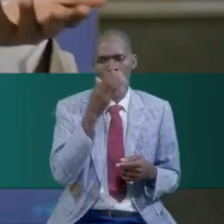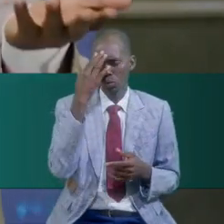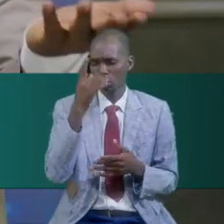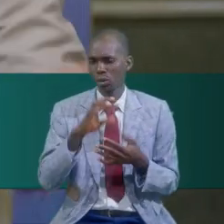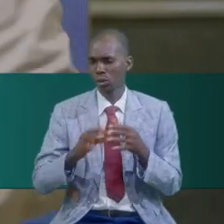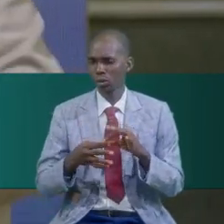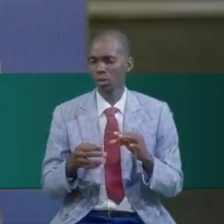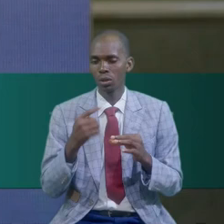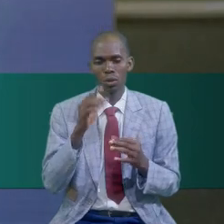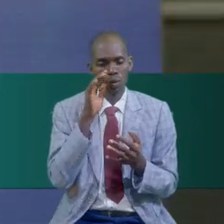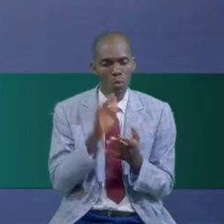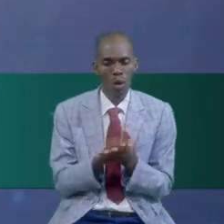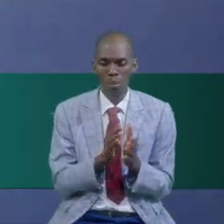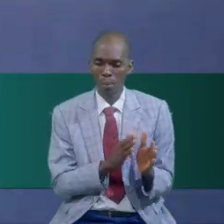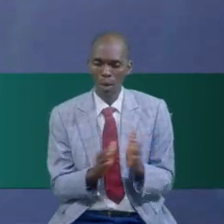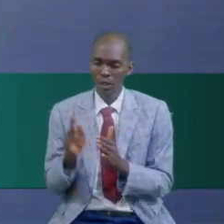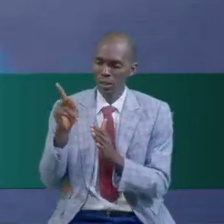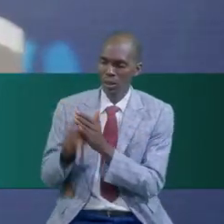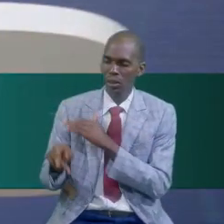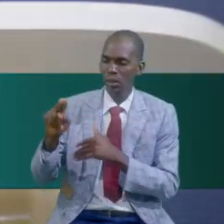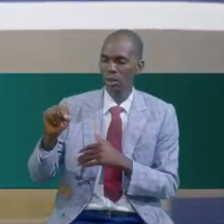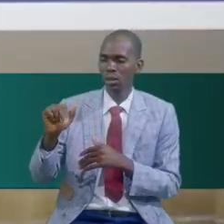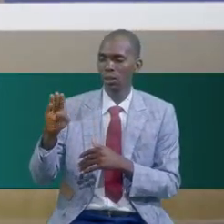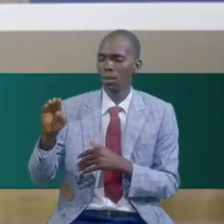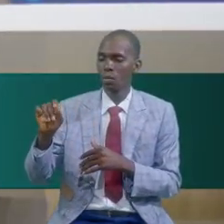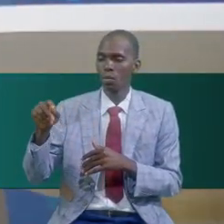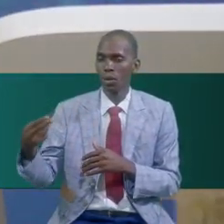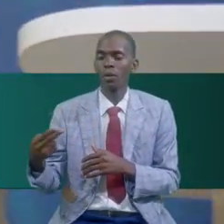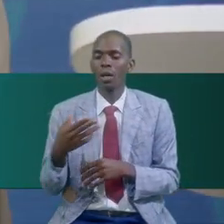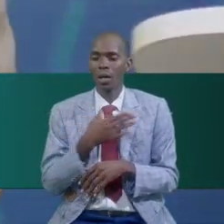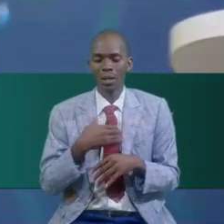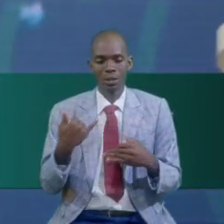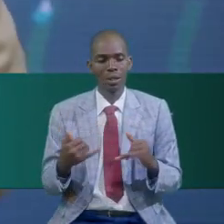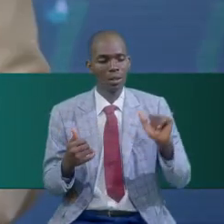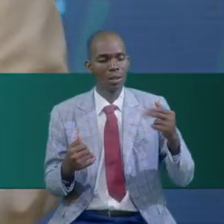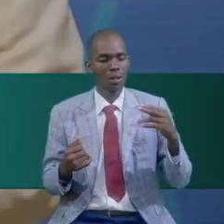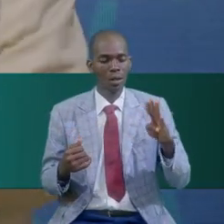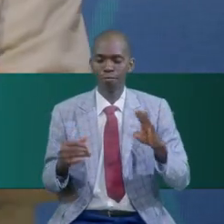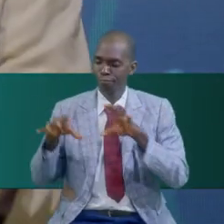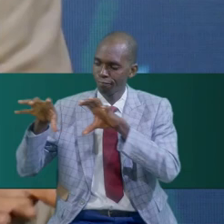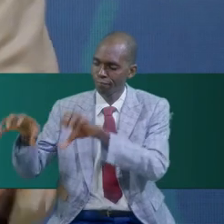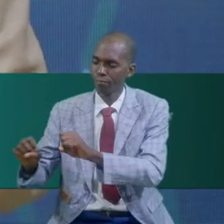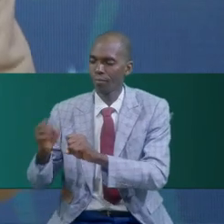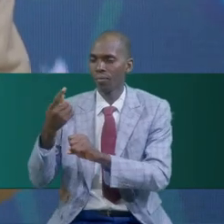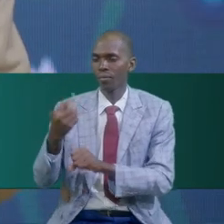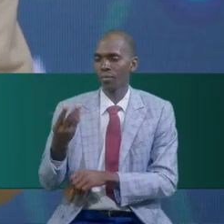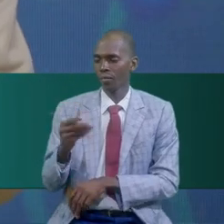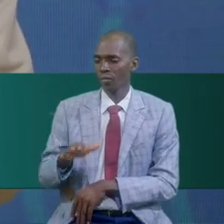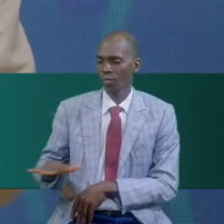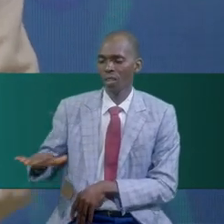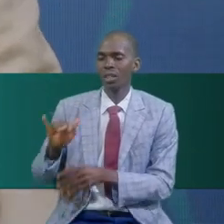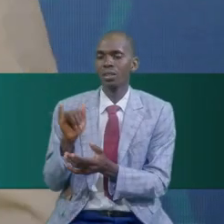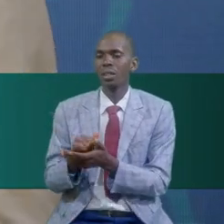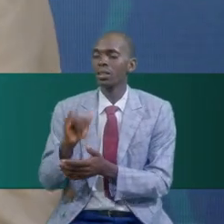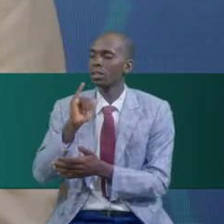Naboth, and Ahab went to possess the land, the vineyard belonging to